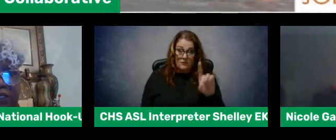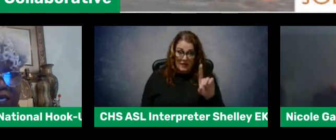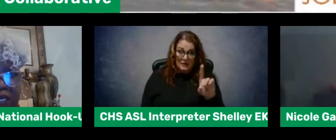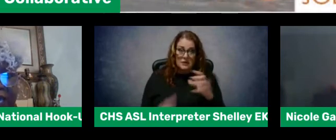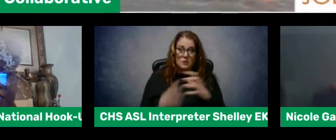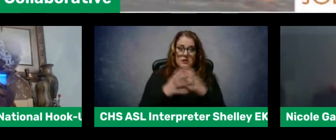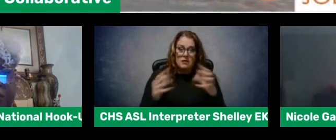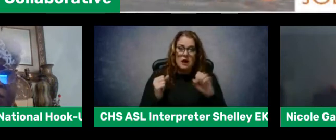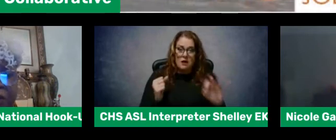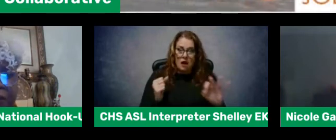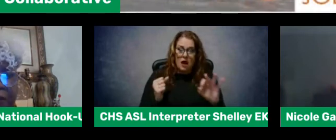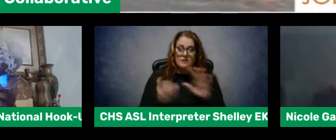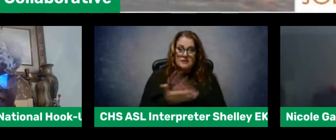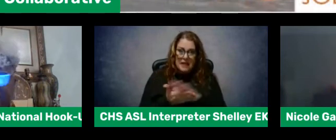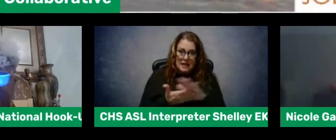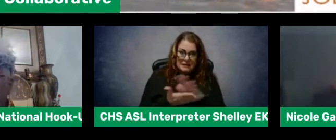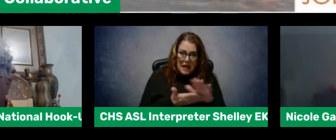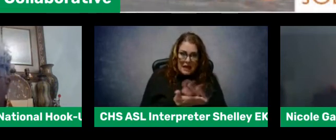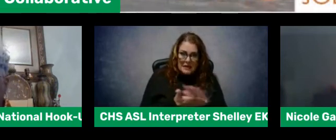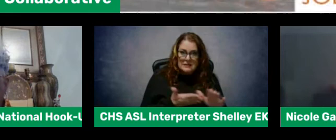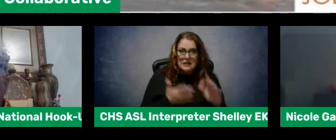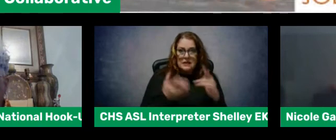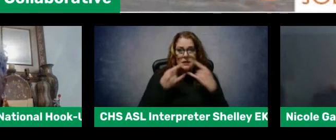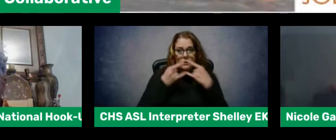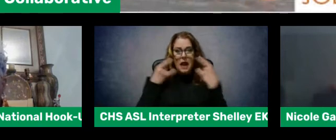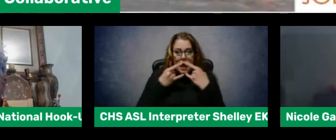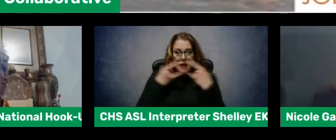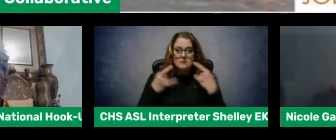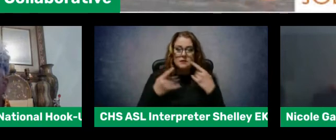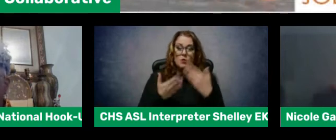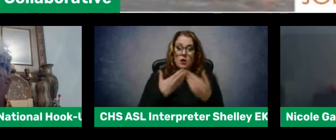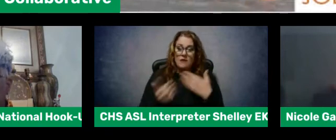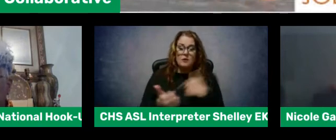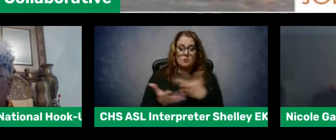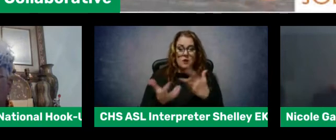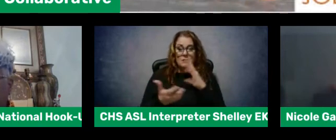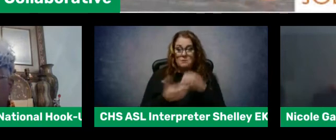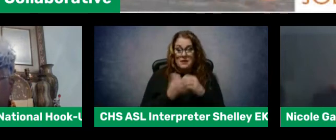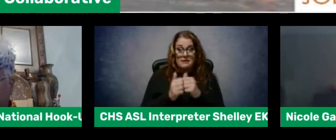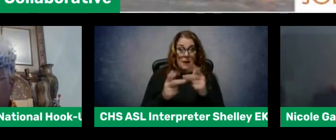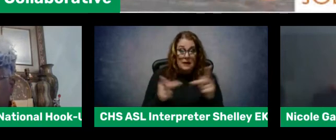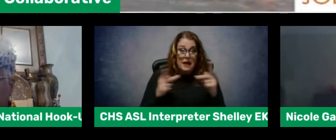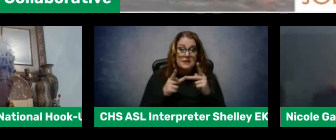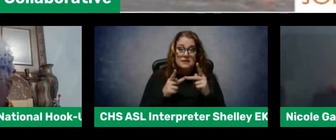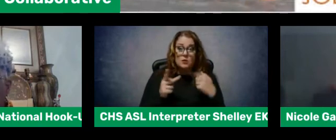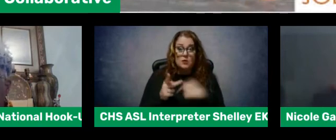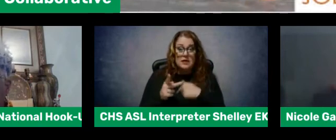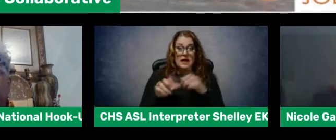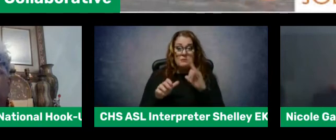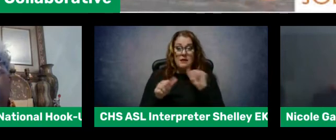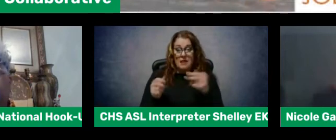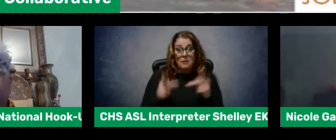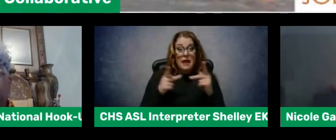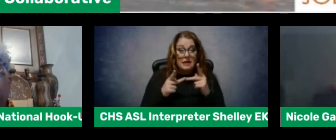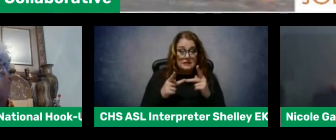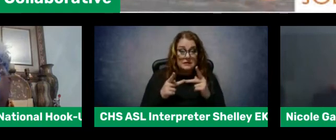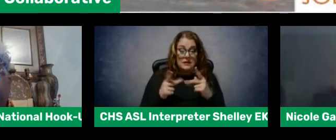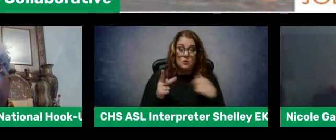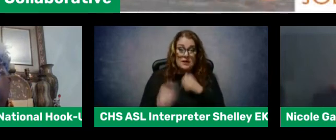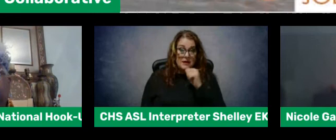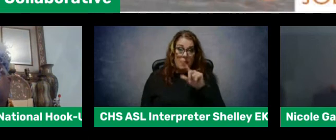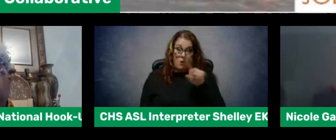of sanitizing, masks or whatever, but we wanted to be that place, and we have been that place. We not